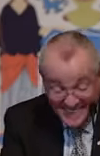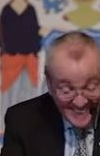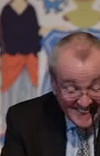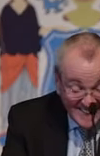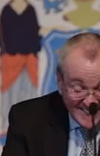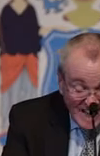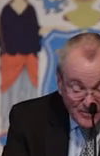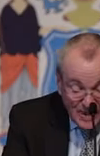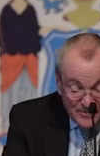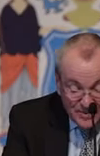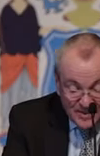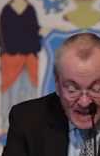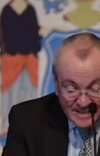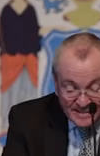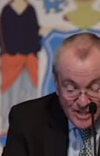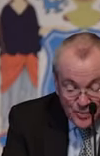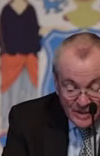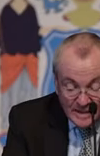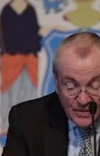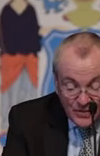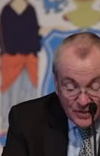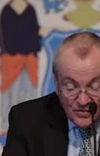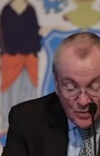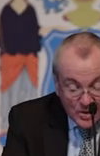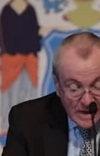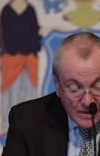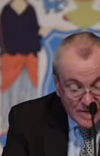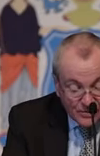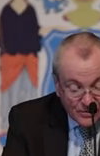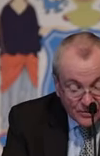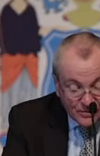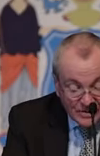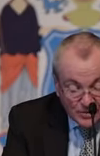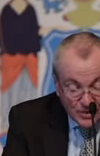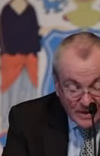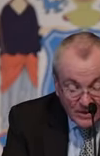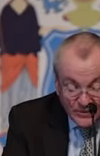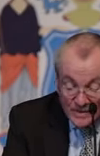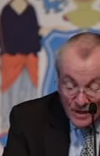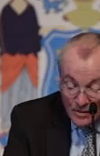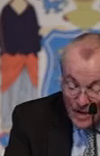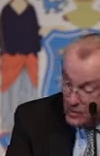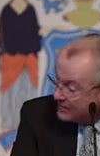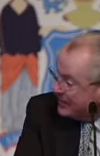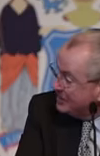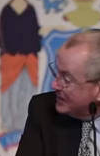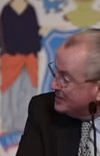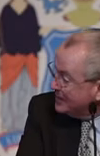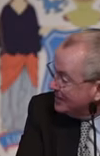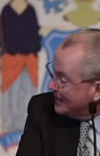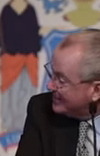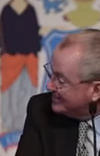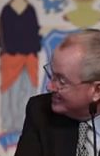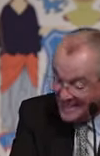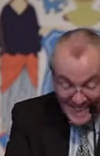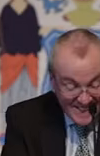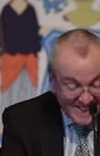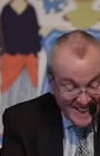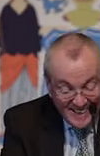week, a flight from United is bringing in 34 caregivers from Centura Health in Colorado, our friend Peter